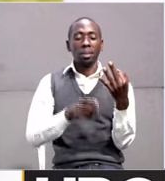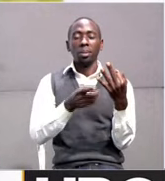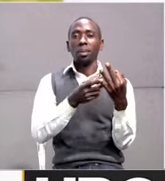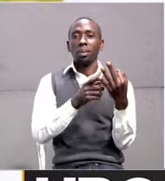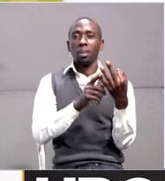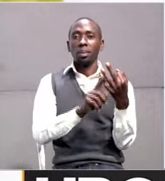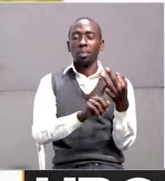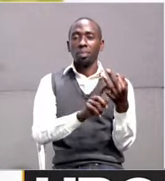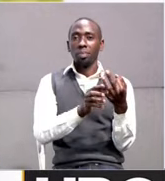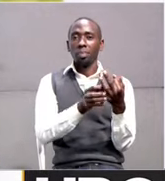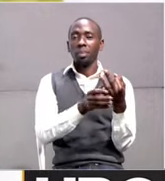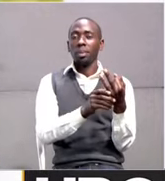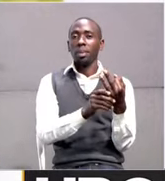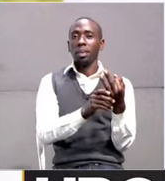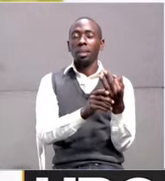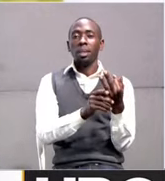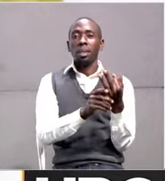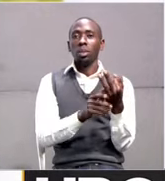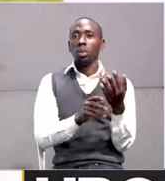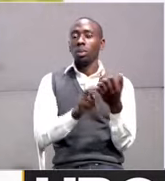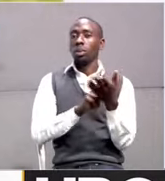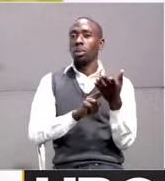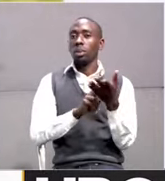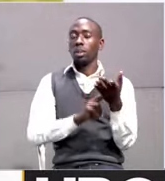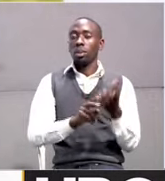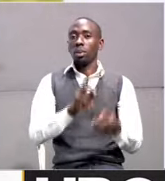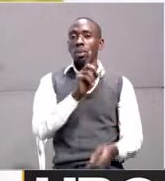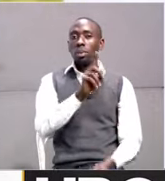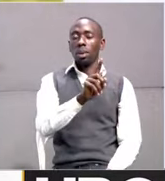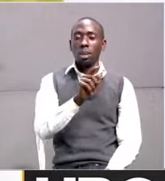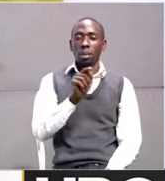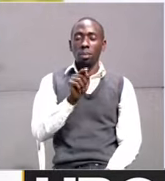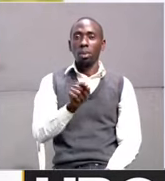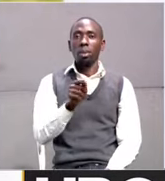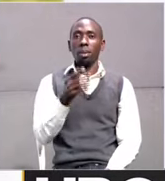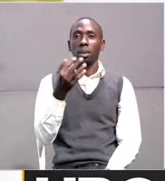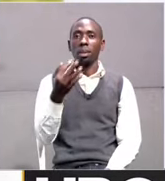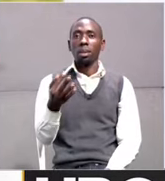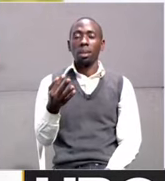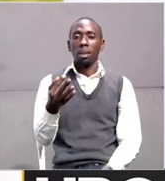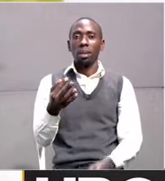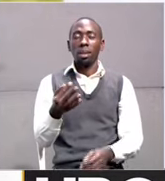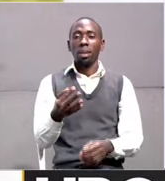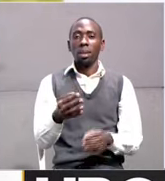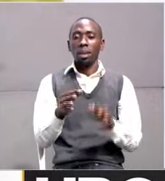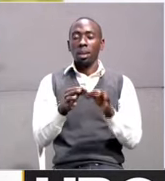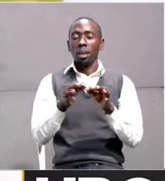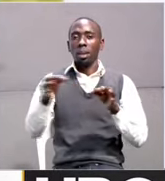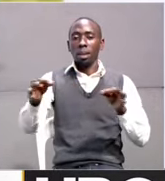one, he's using the 1 acre, 1.3 acres intensively.